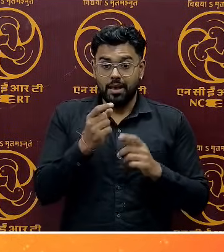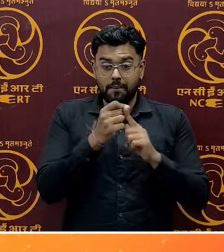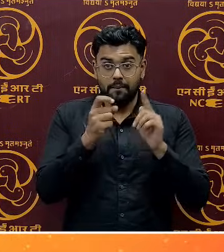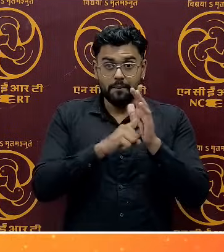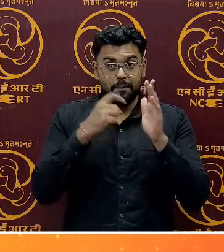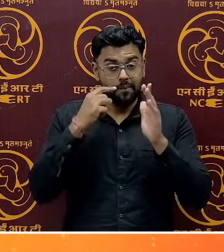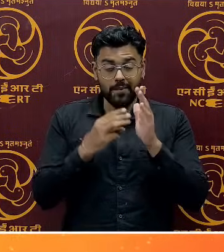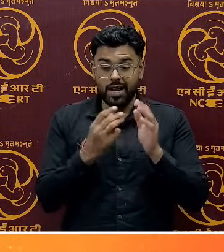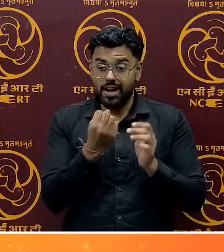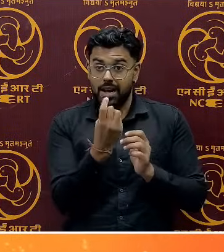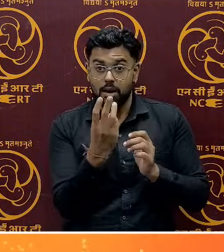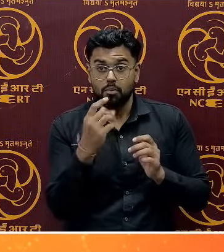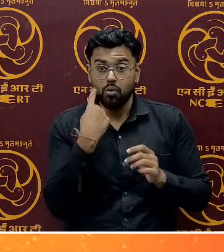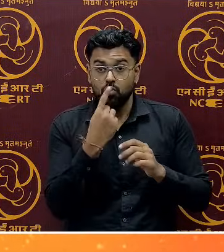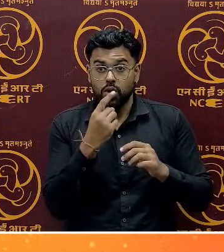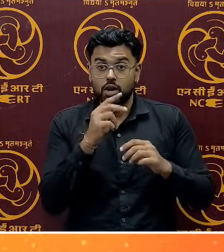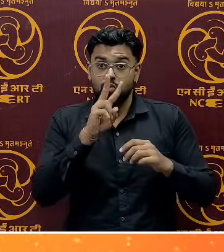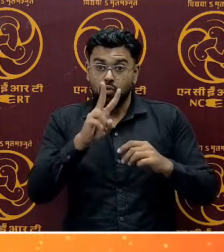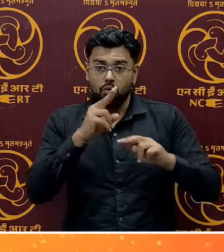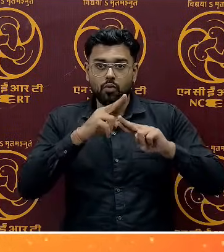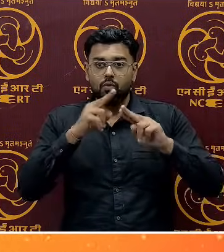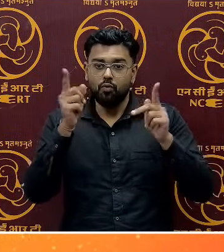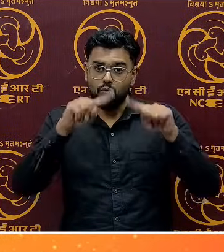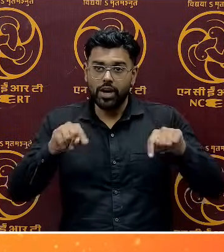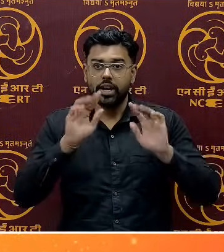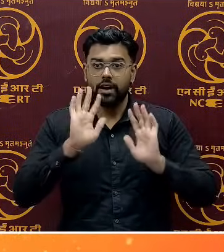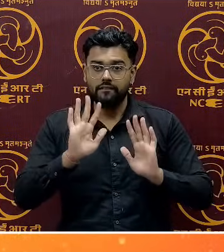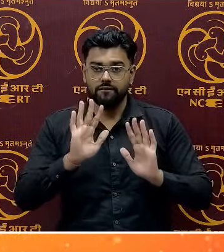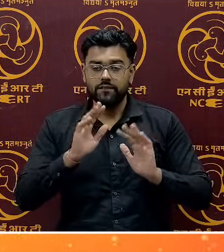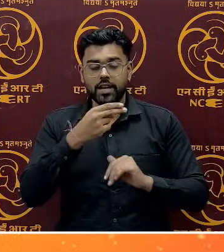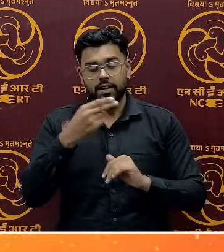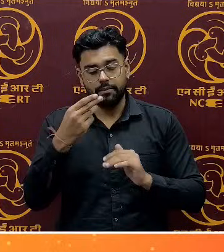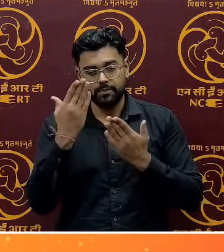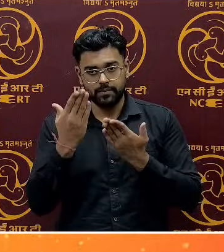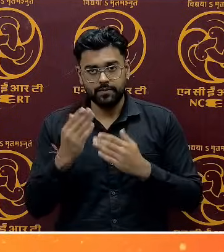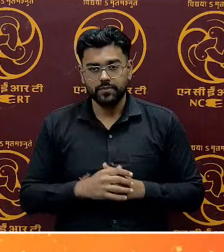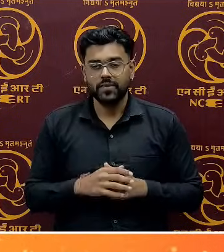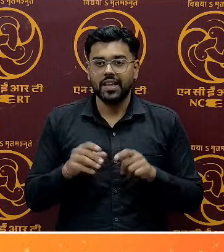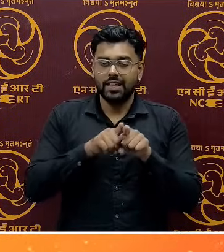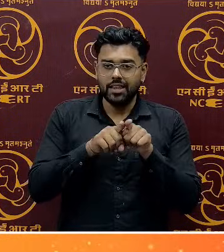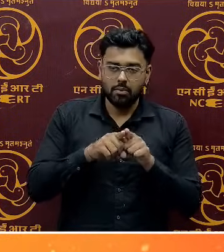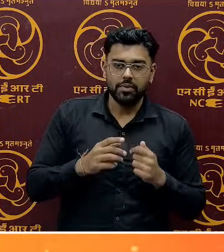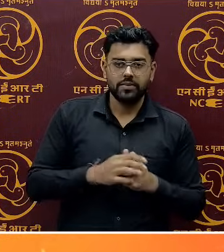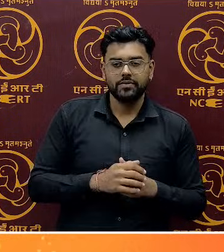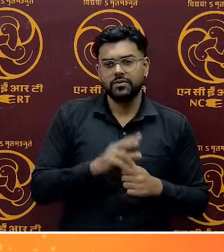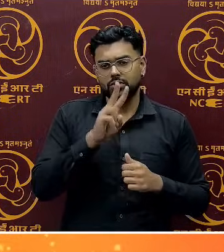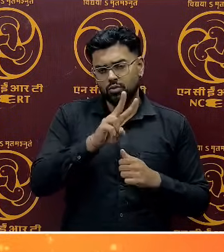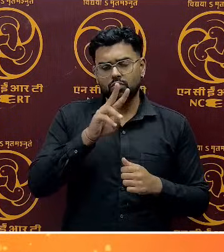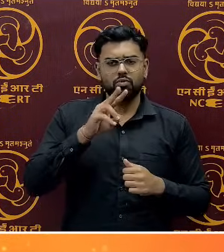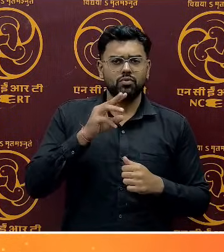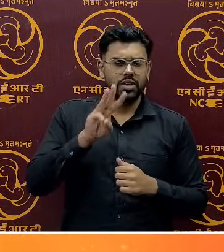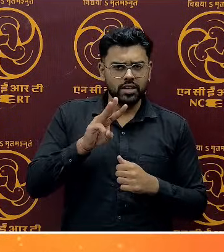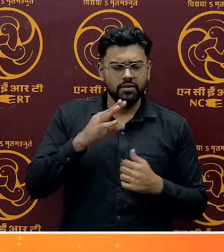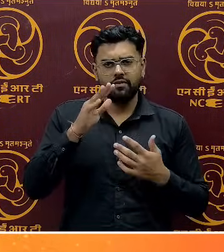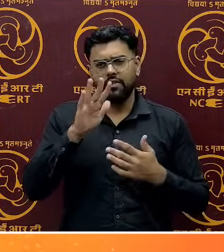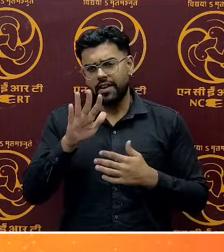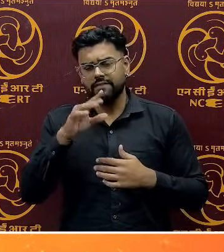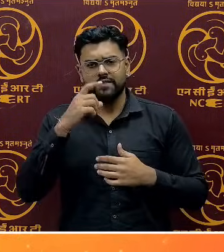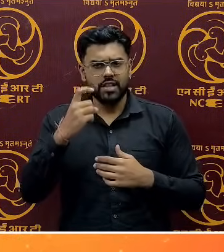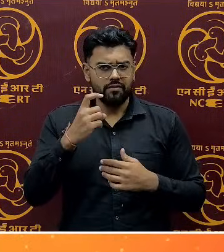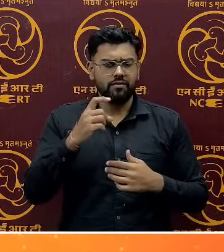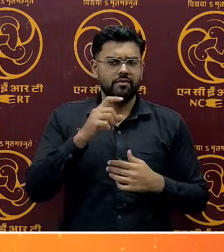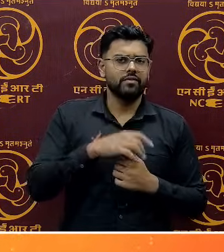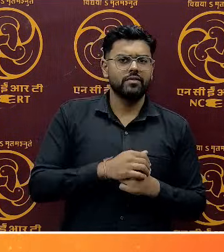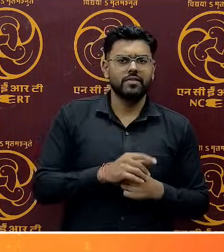Harpreet, they are known as prime numbers or primes. Yeah. For example, 2, 3, 5, 7, 11, 13,